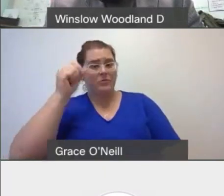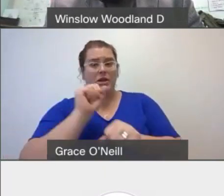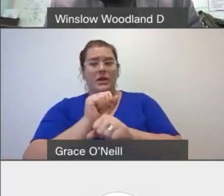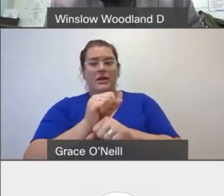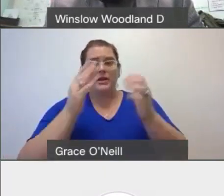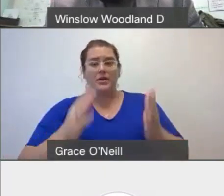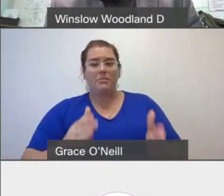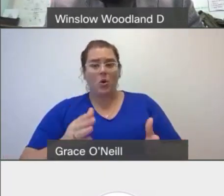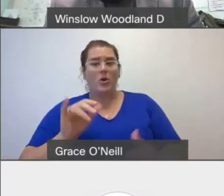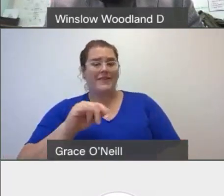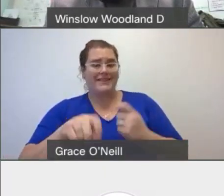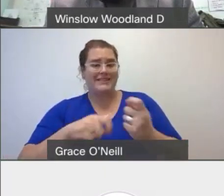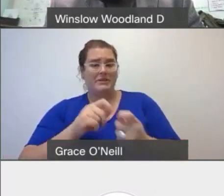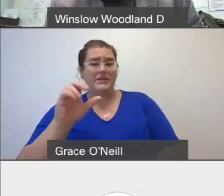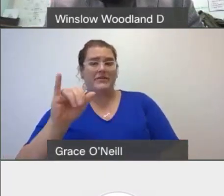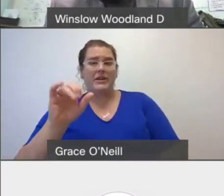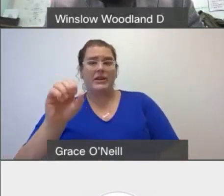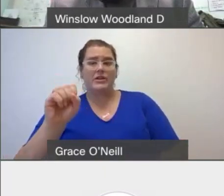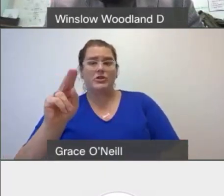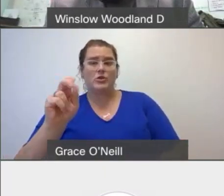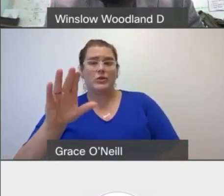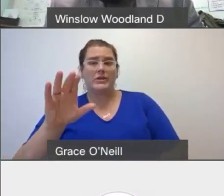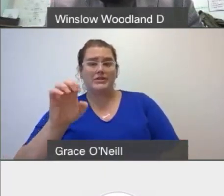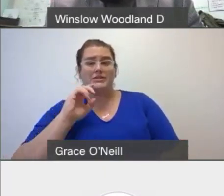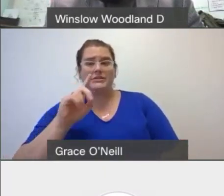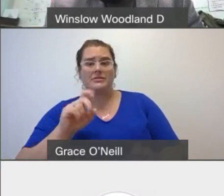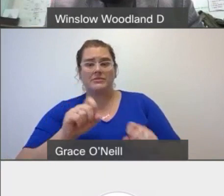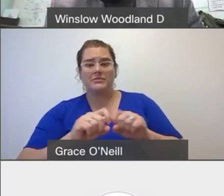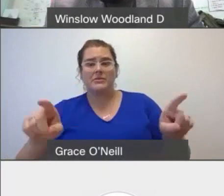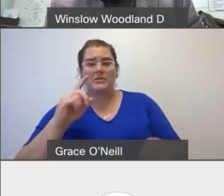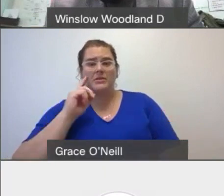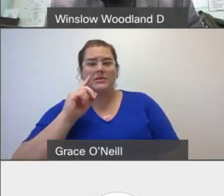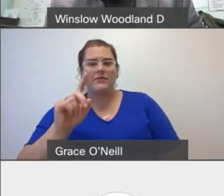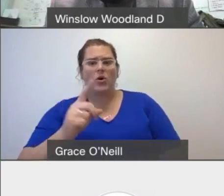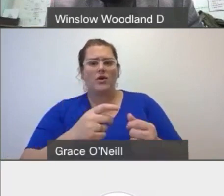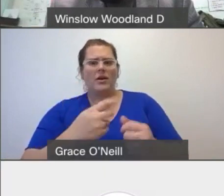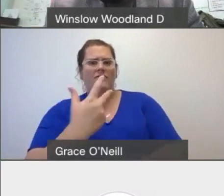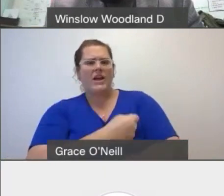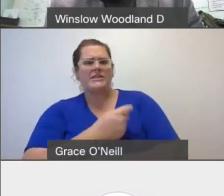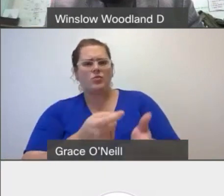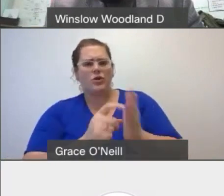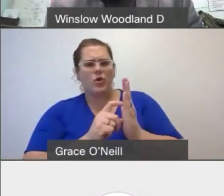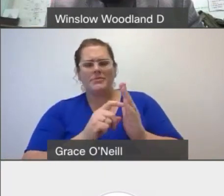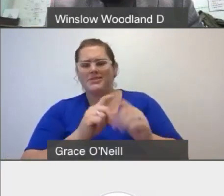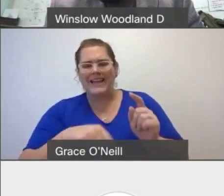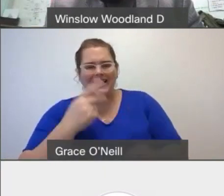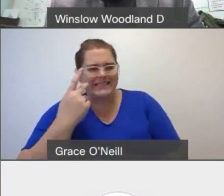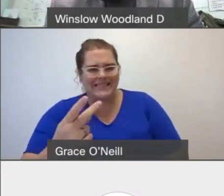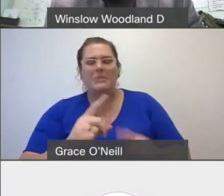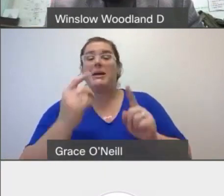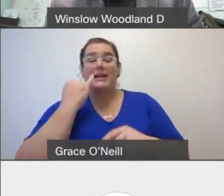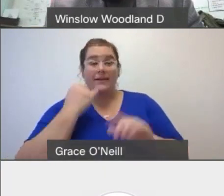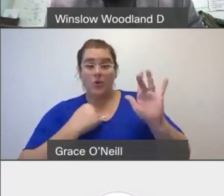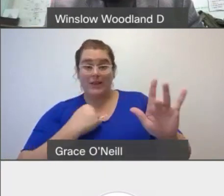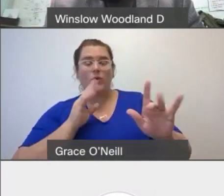COVID-19 vaccination requirements, which you can find here. You can't really see that, but if you click on it, it will come up.